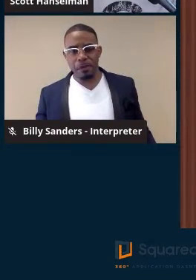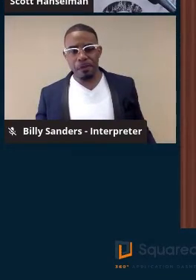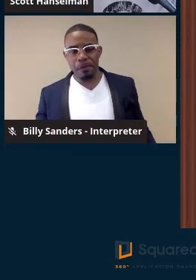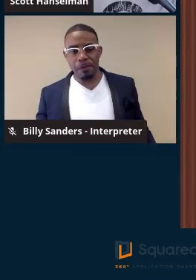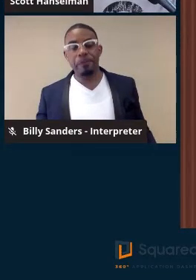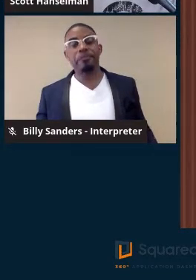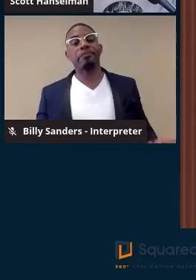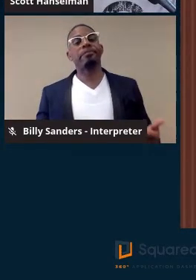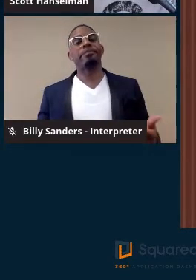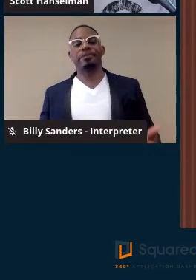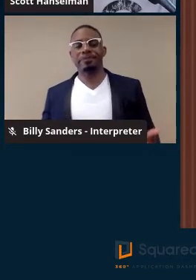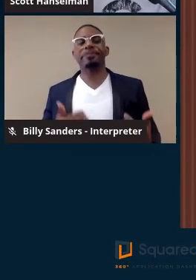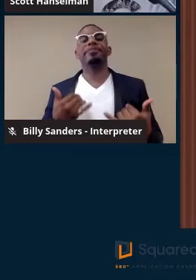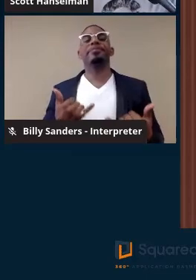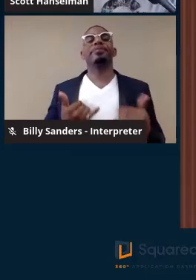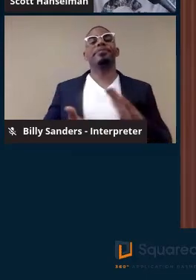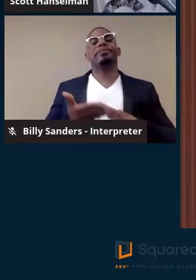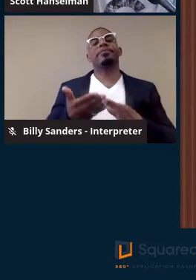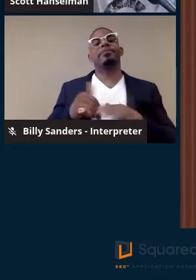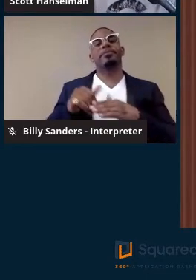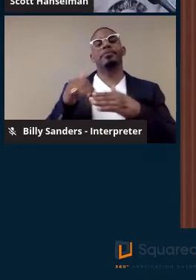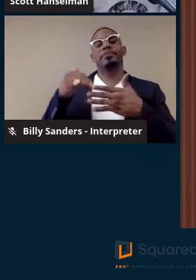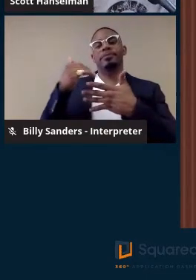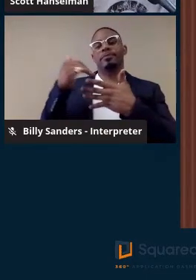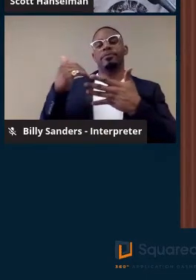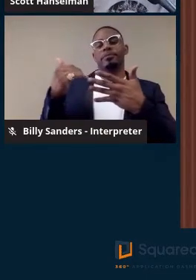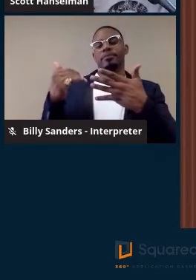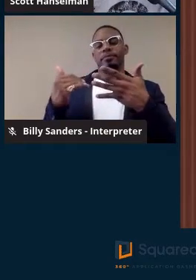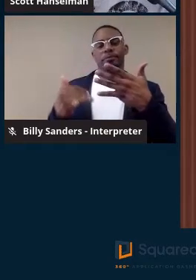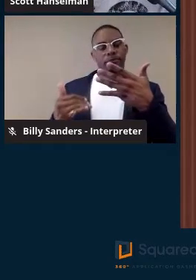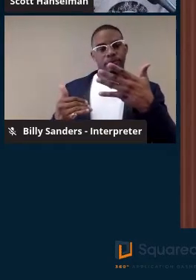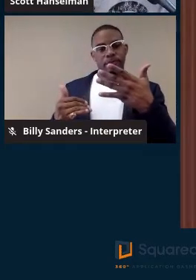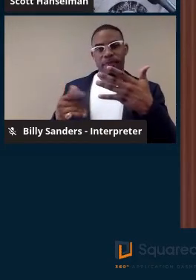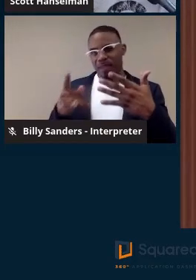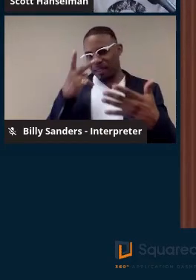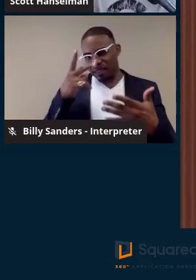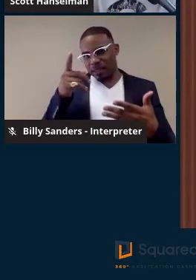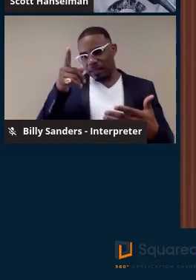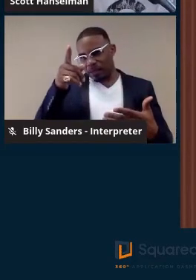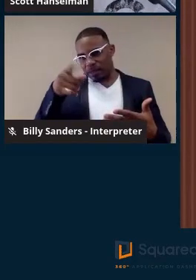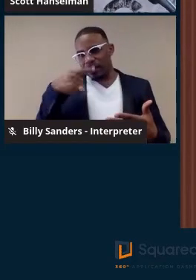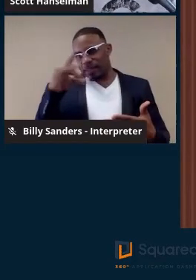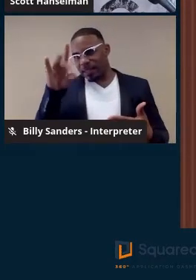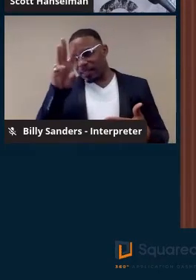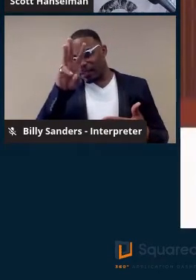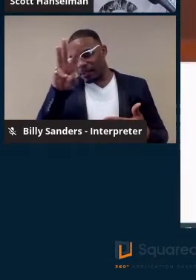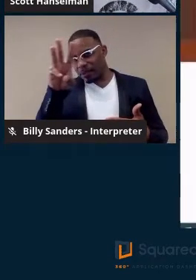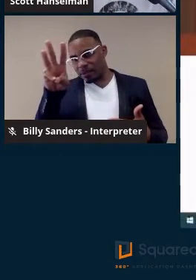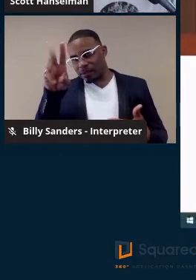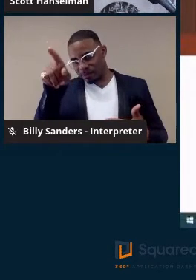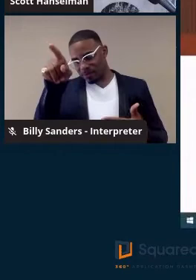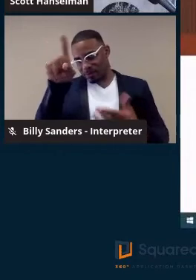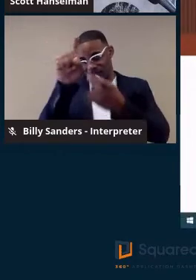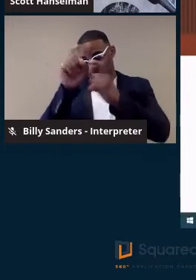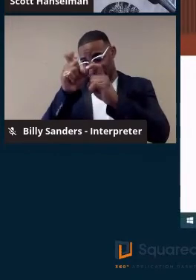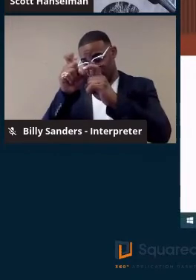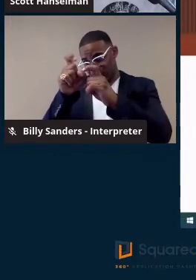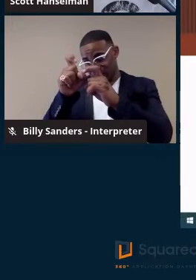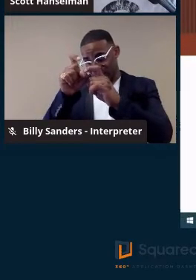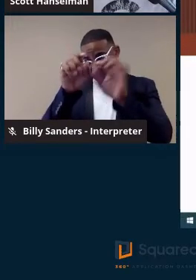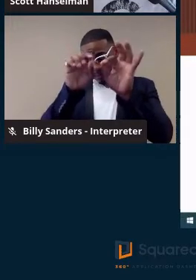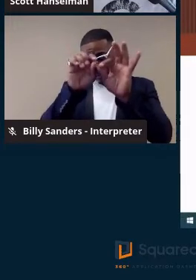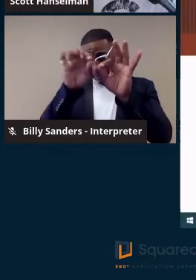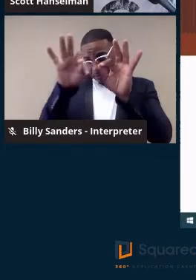in staging. So you see where it says www. I'm going to change that. I'm going to put in the word